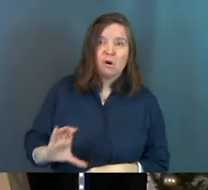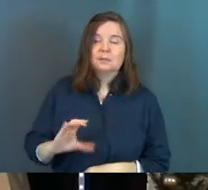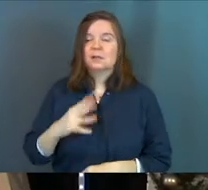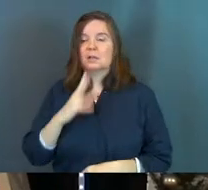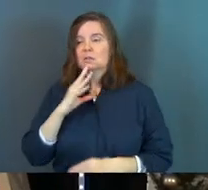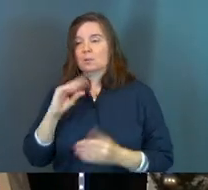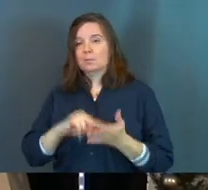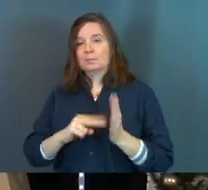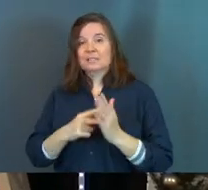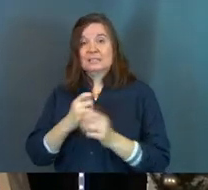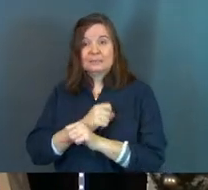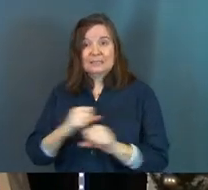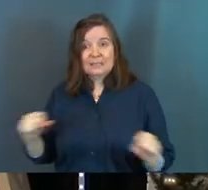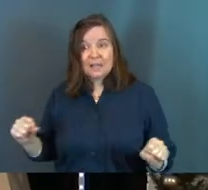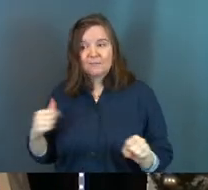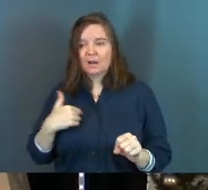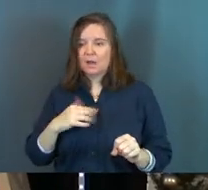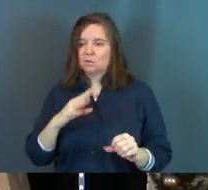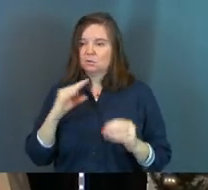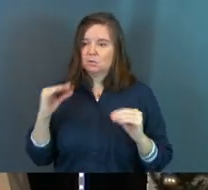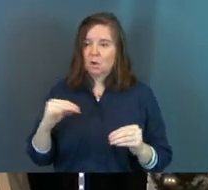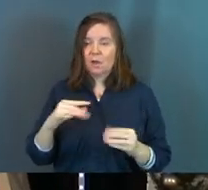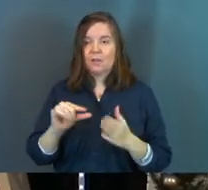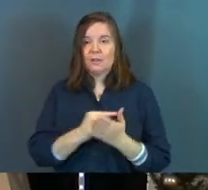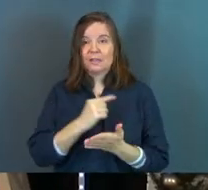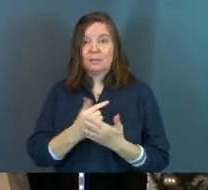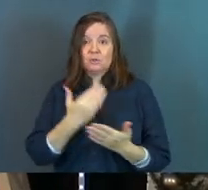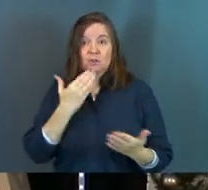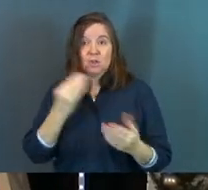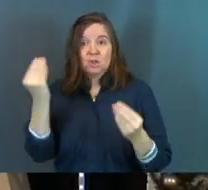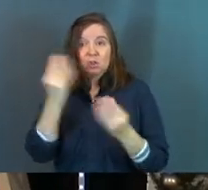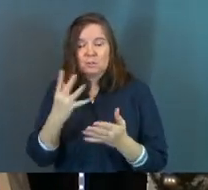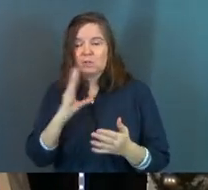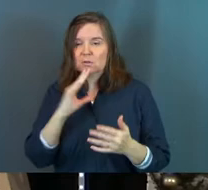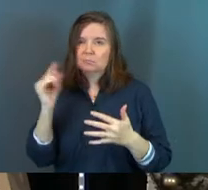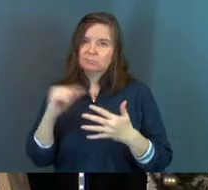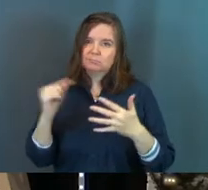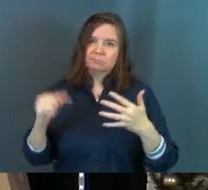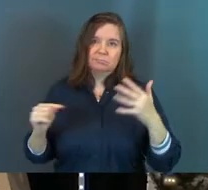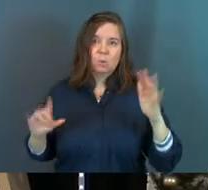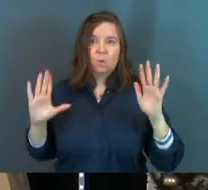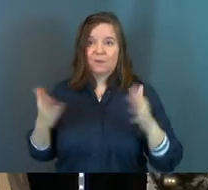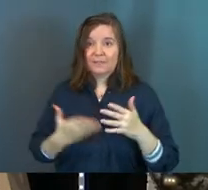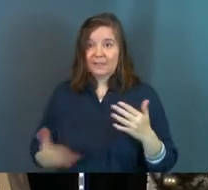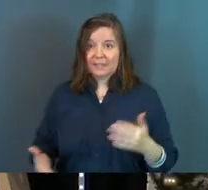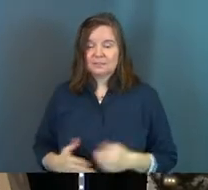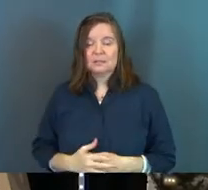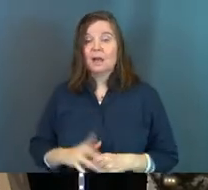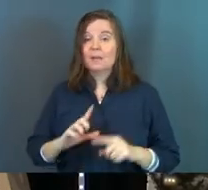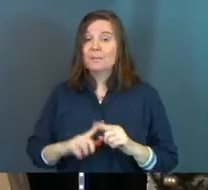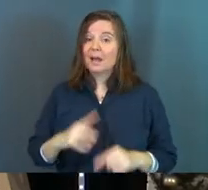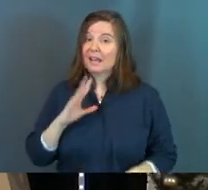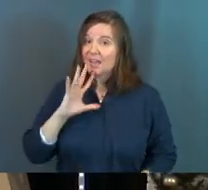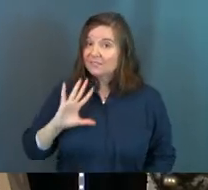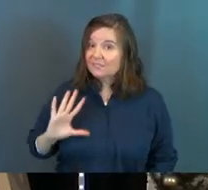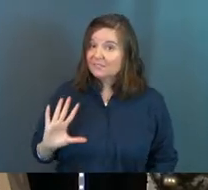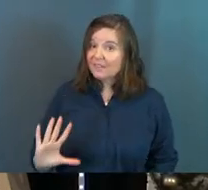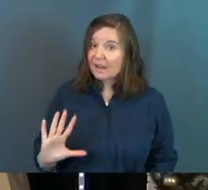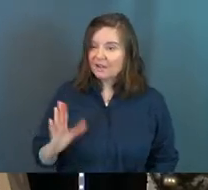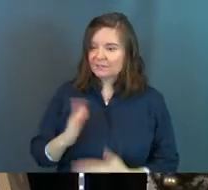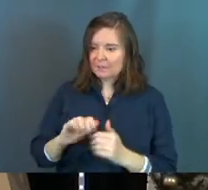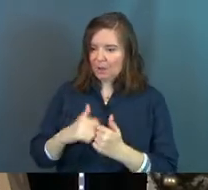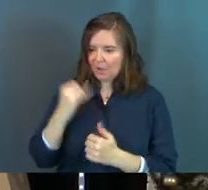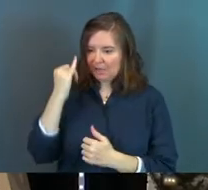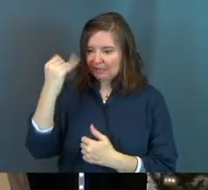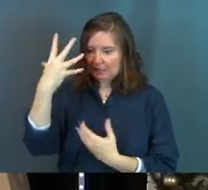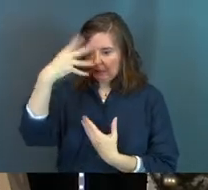was taught what it was to be saved, and I was taught that the gospel was good news, and I was taught a lot of really wonderful things. But at 5 years old, somehow